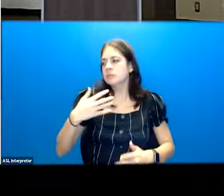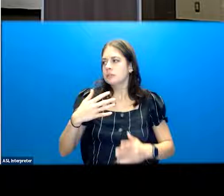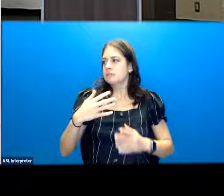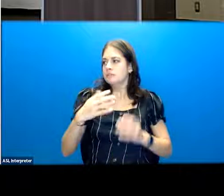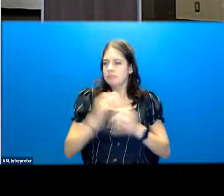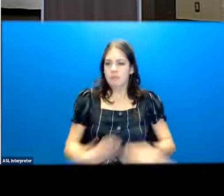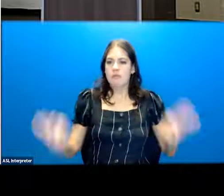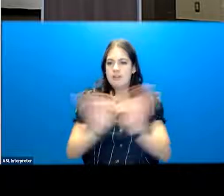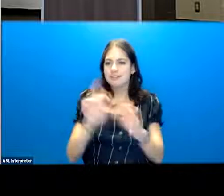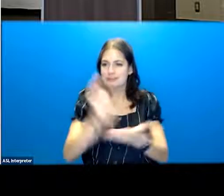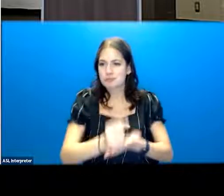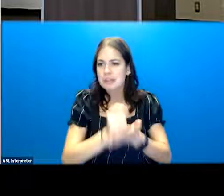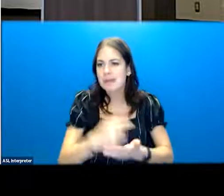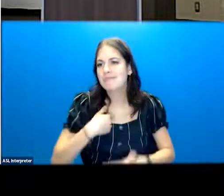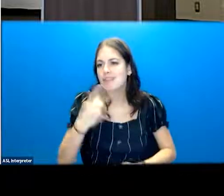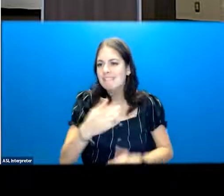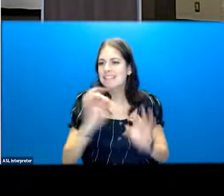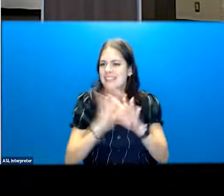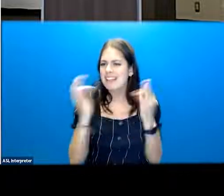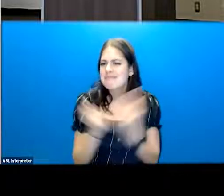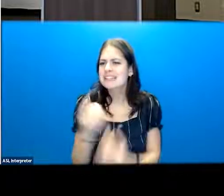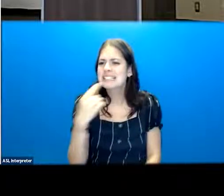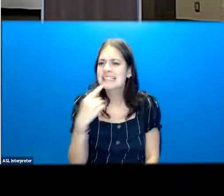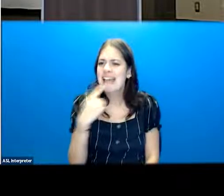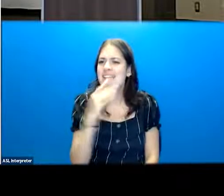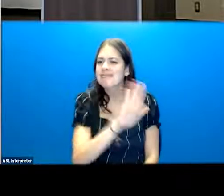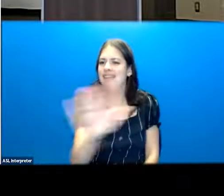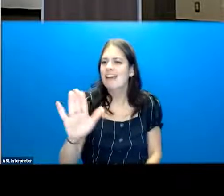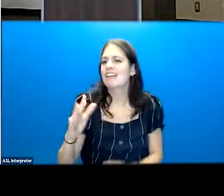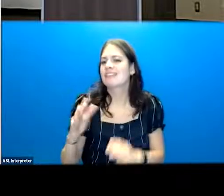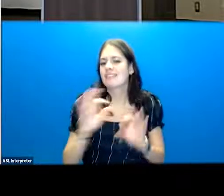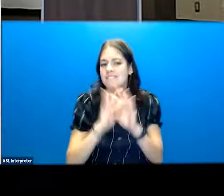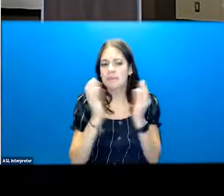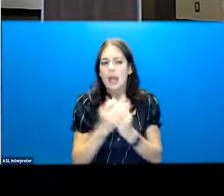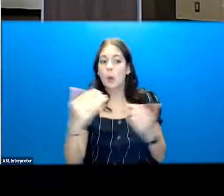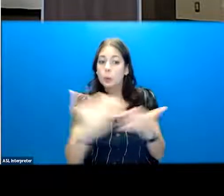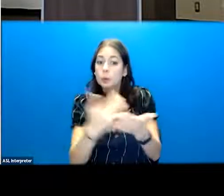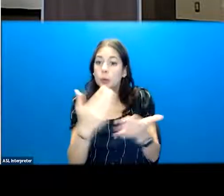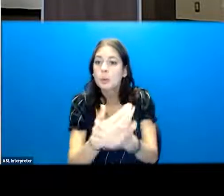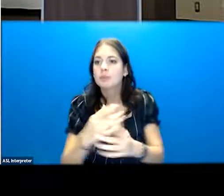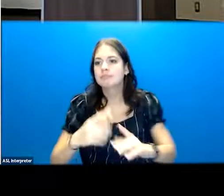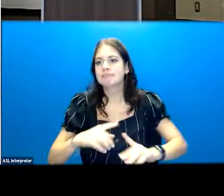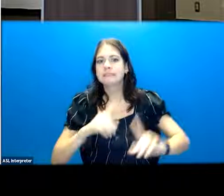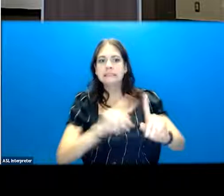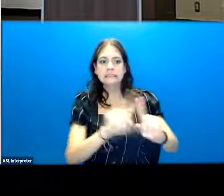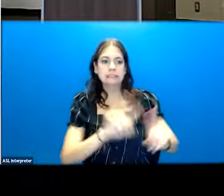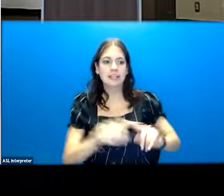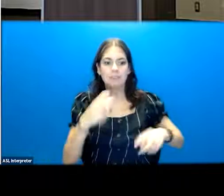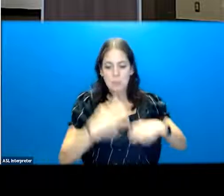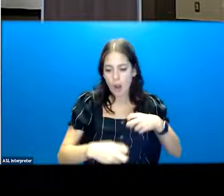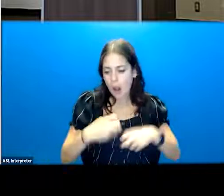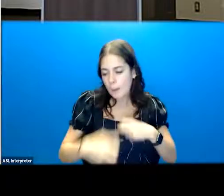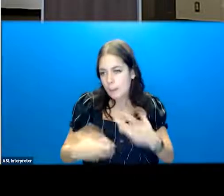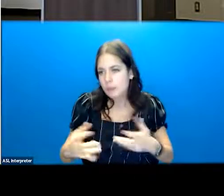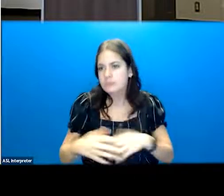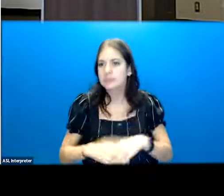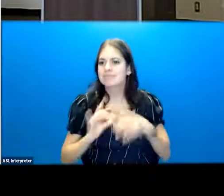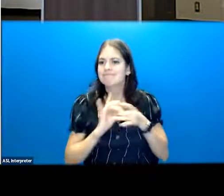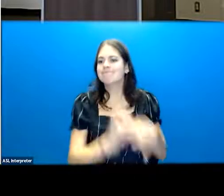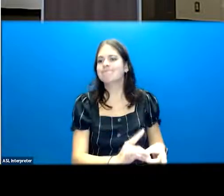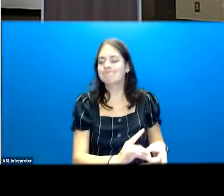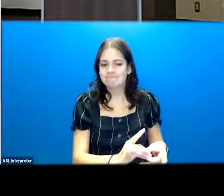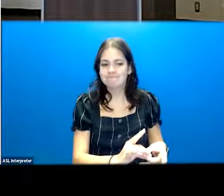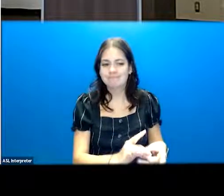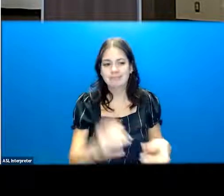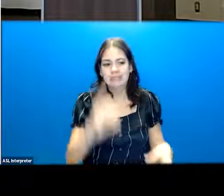One of the biggest things that family members had said is that their loved one had a new and different set of problems. And so this goes into,